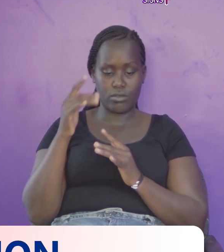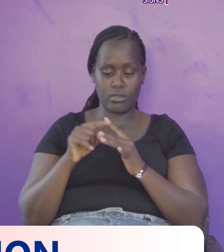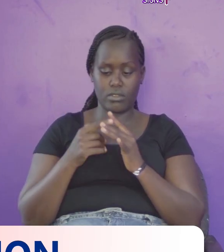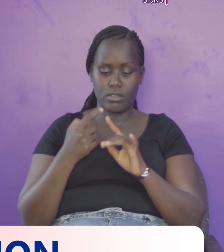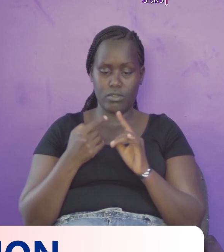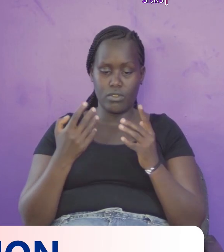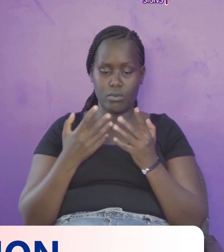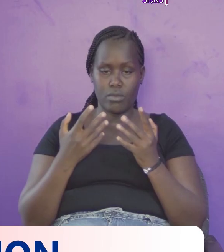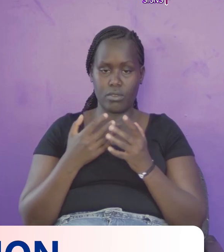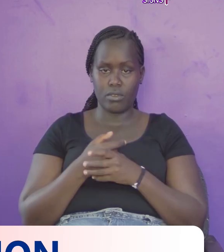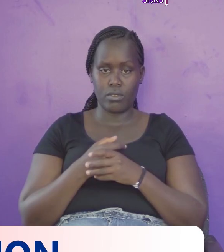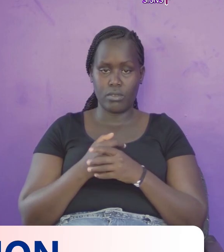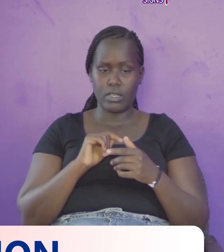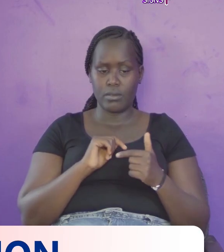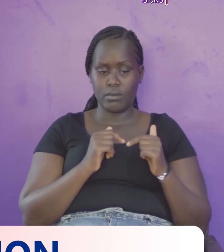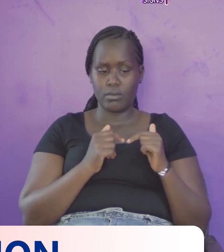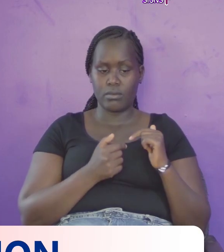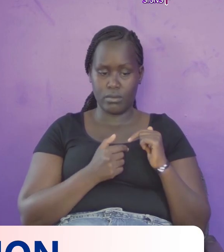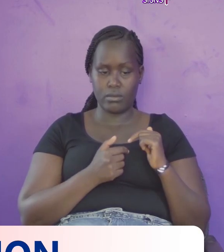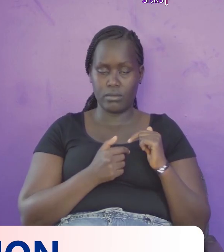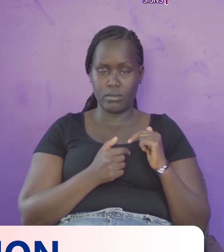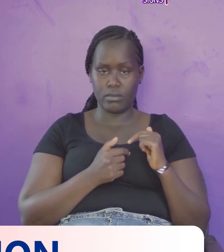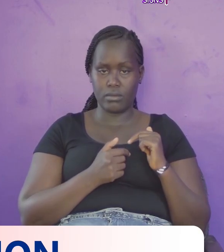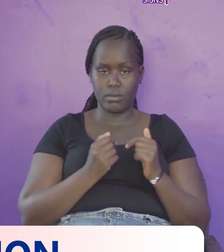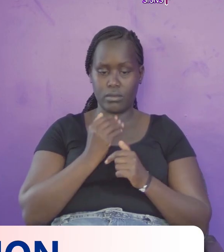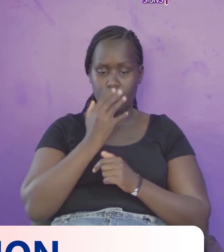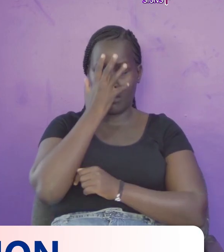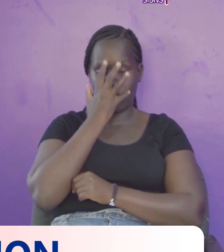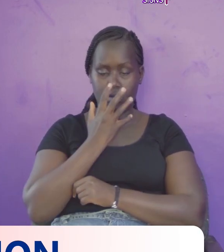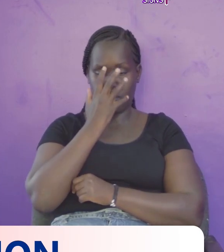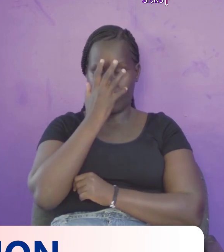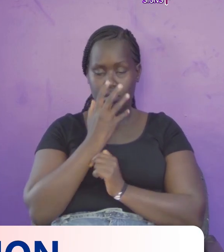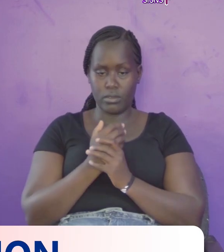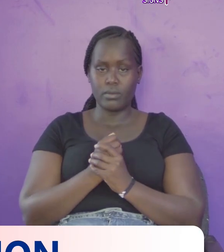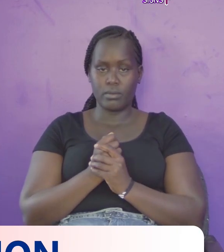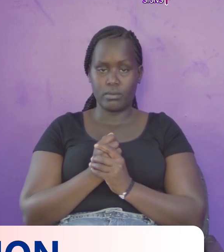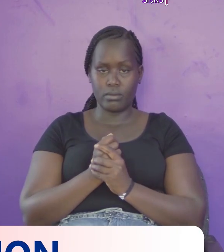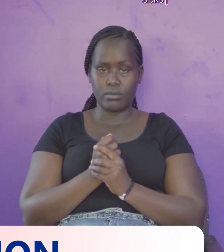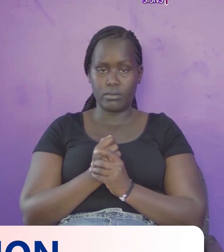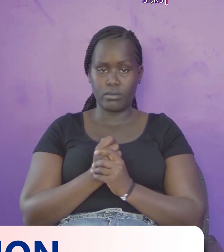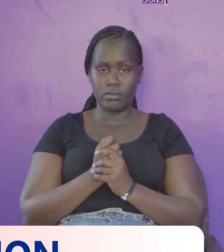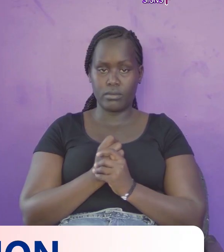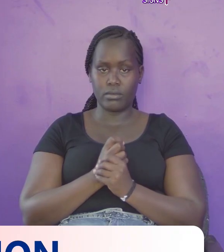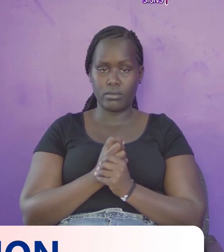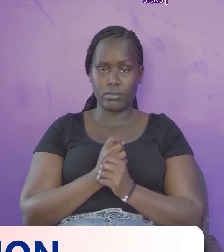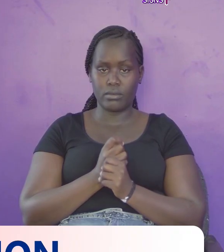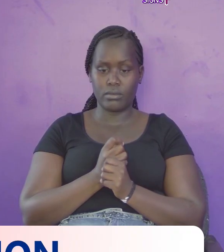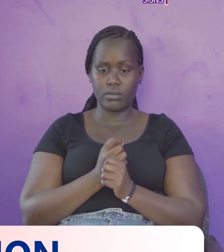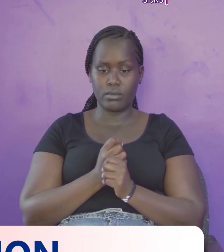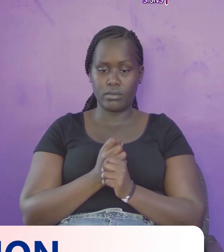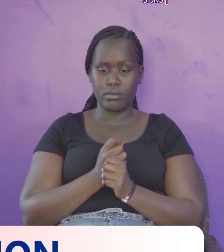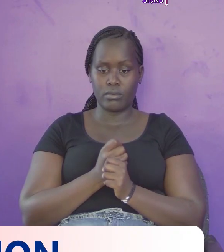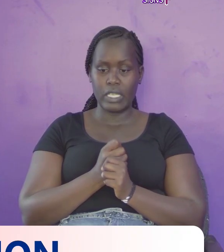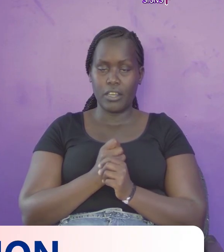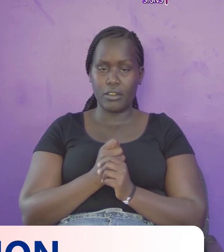is quite hurting. It is embarrassing. Yeah. Irresponsible of a fellow